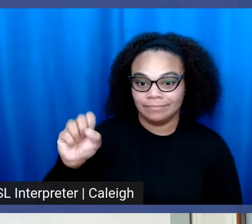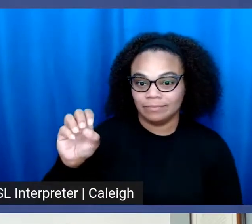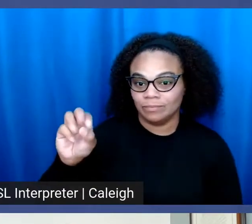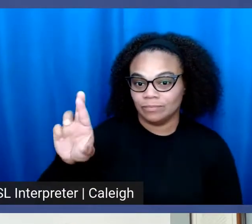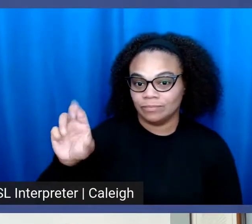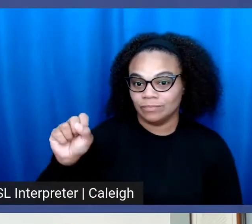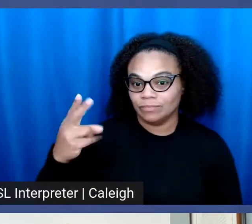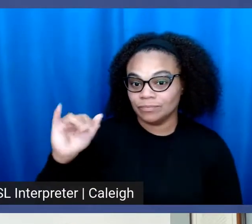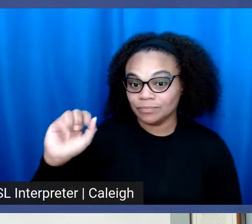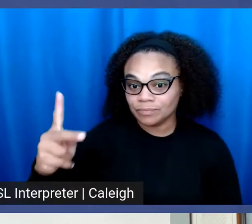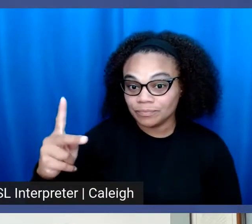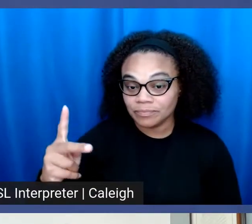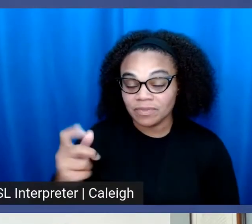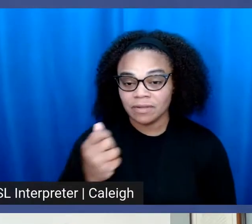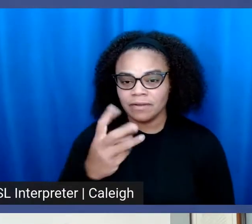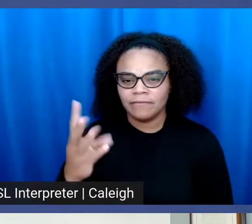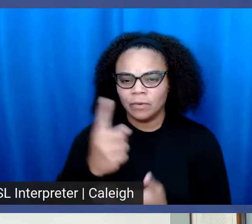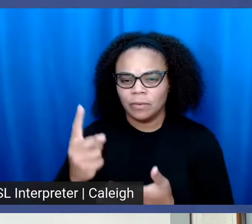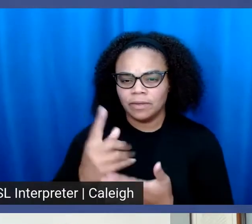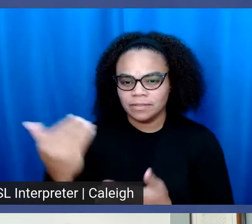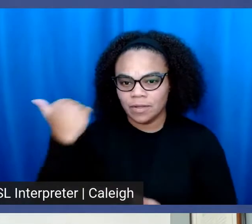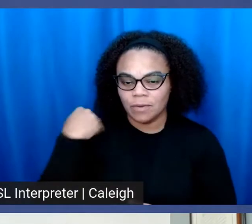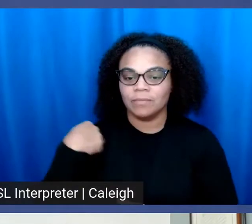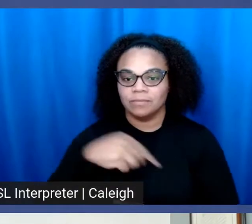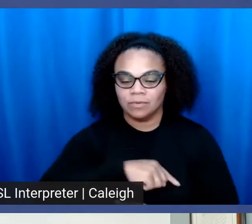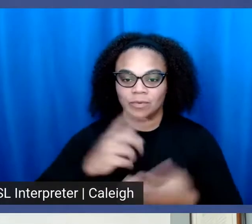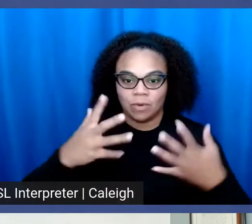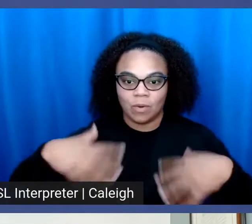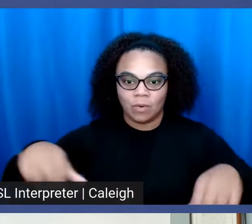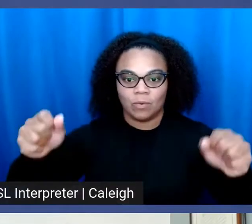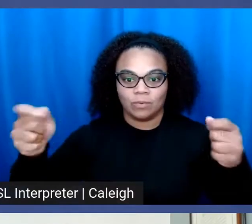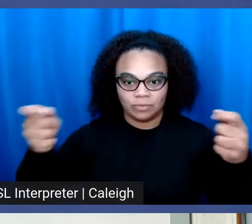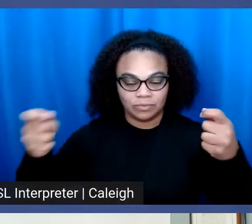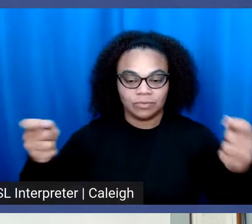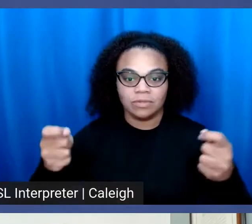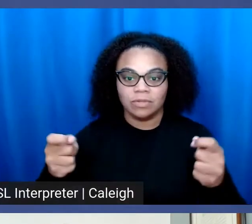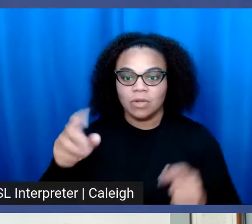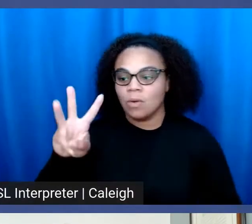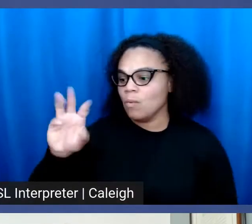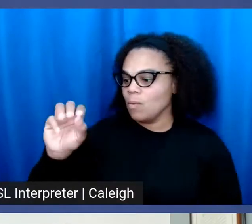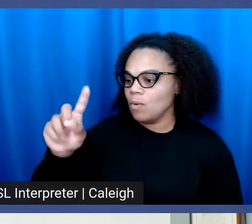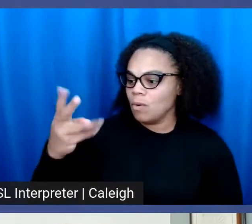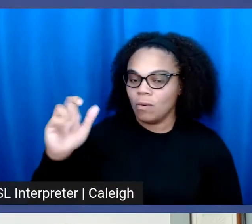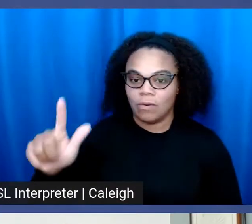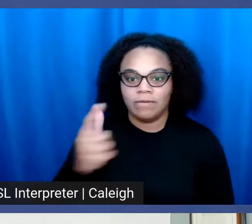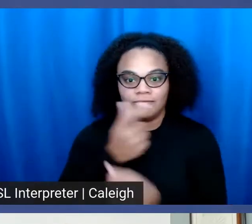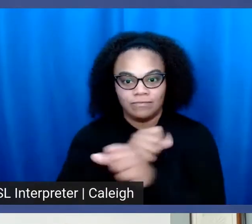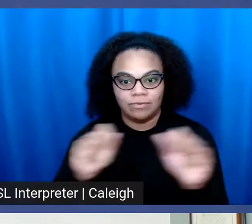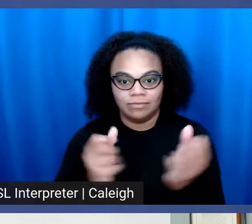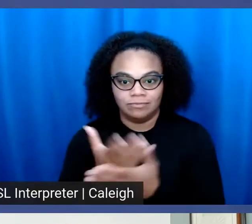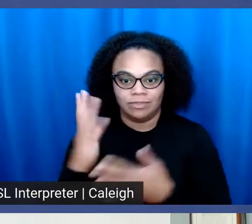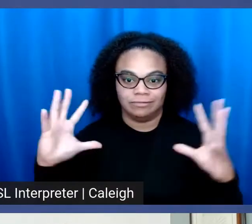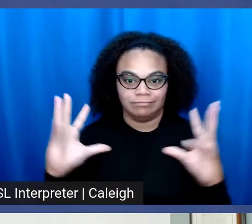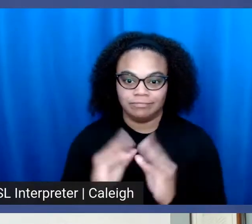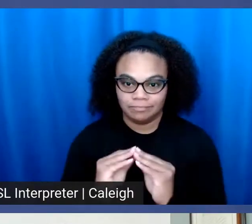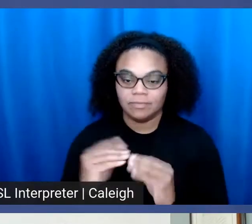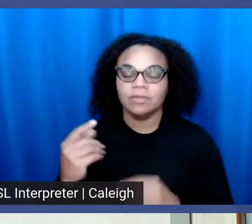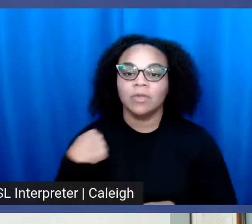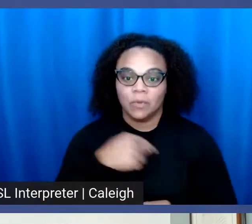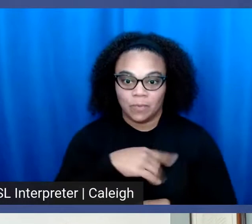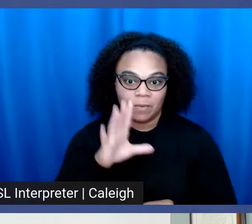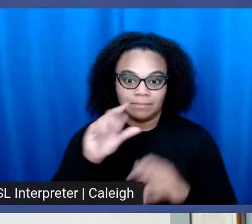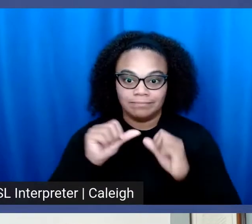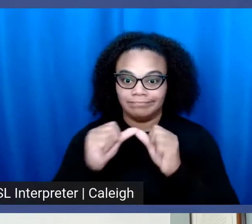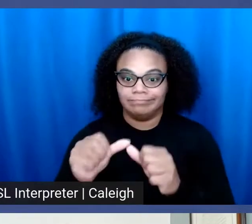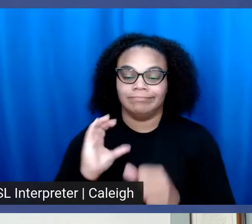Woodhull's Human Rights Commission focused on the censorship of sexual freedom. We'll be continuing the work